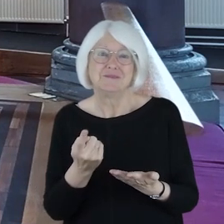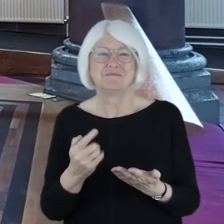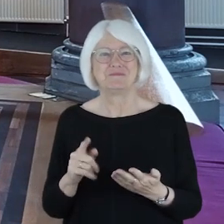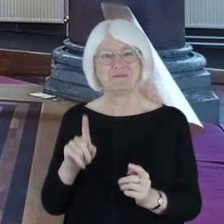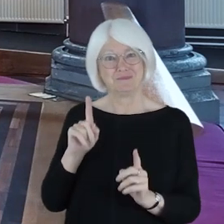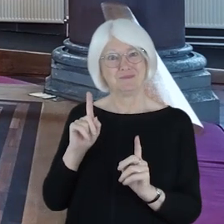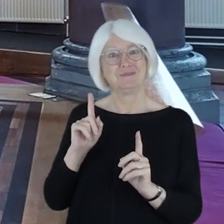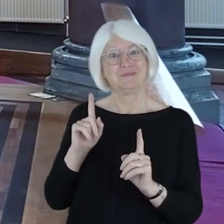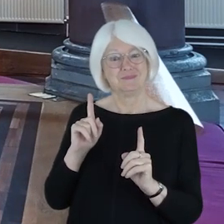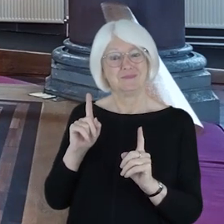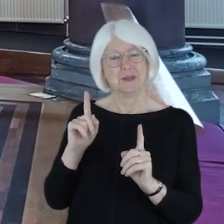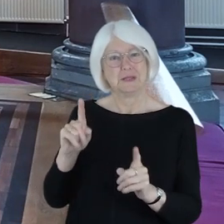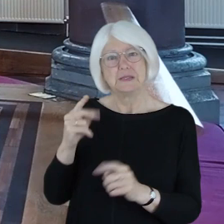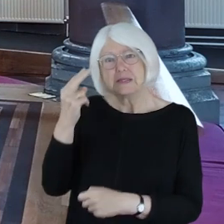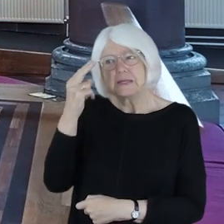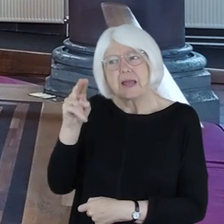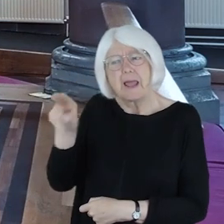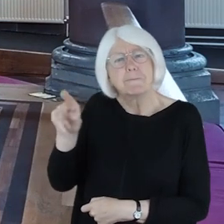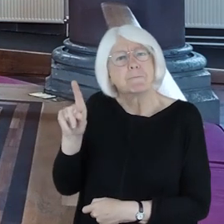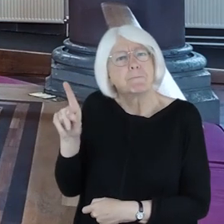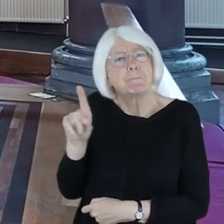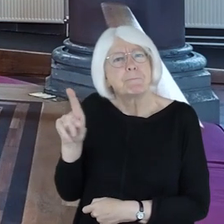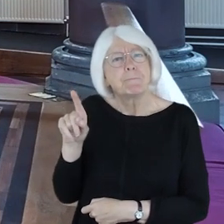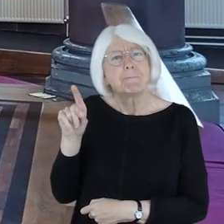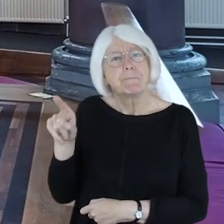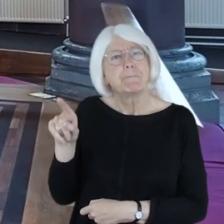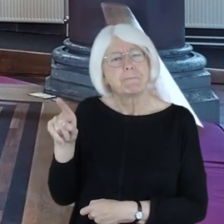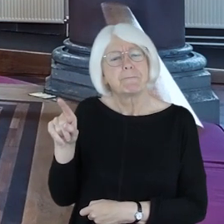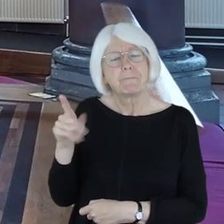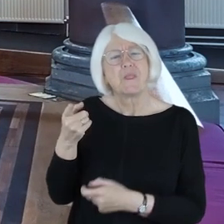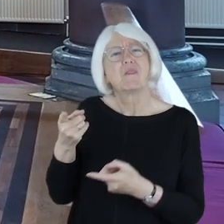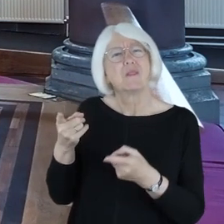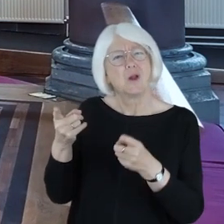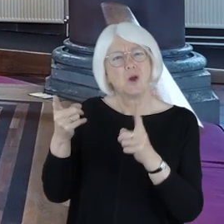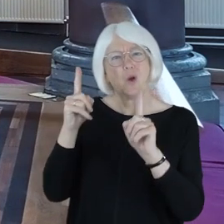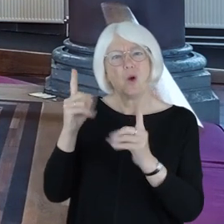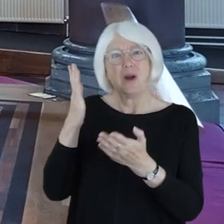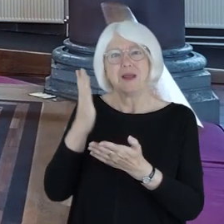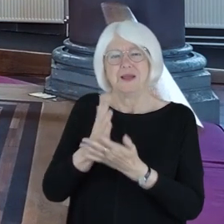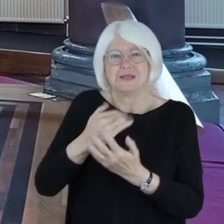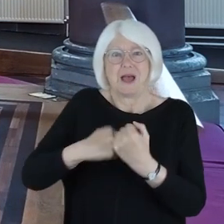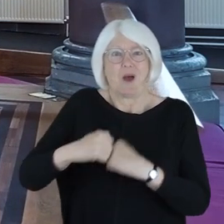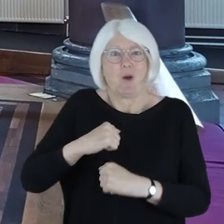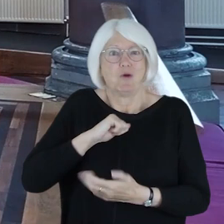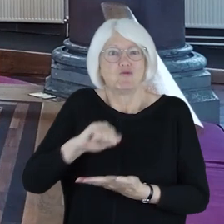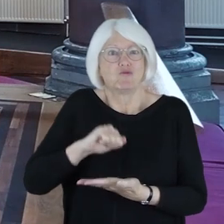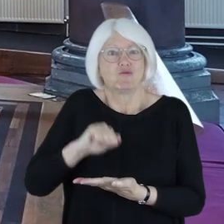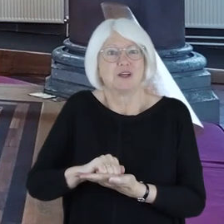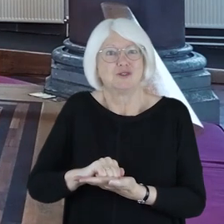And this is the name by which he will be called. The Lord is our righteousness.